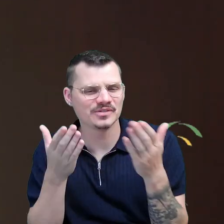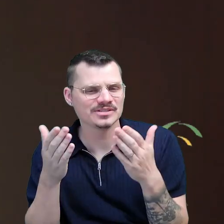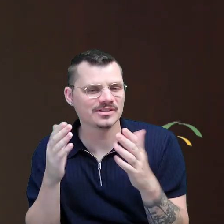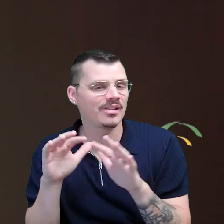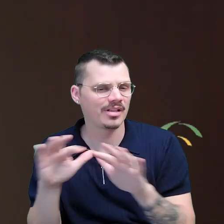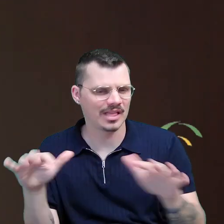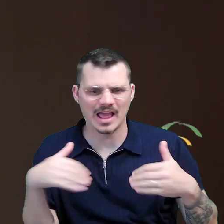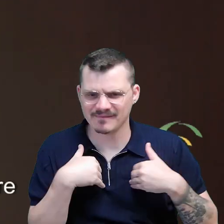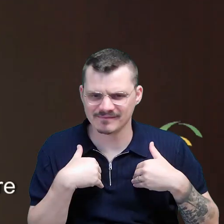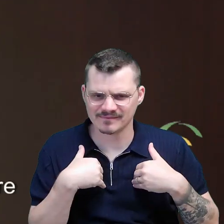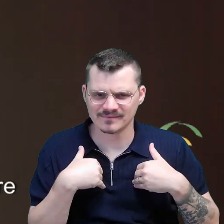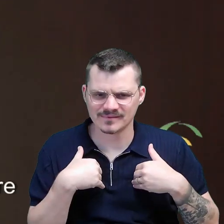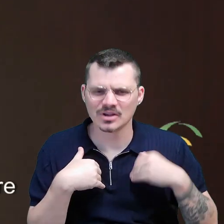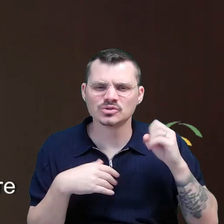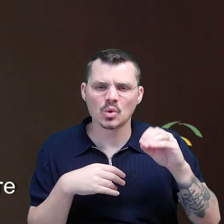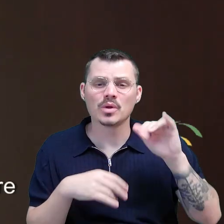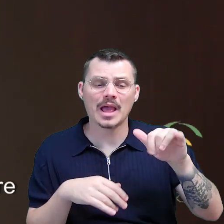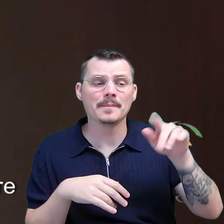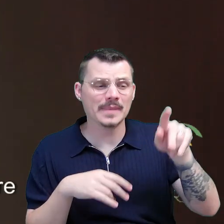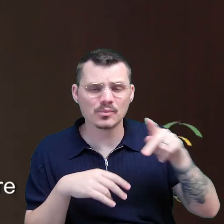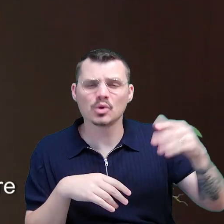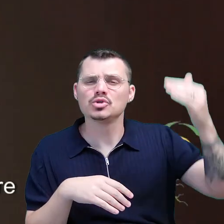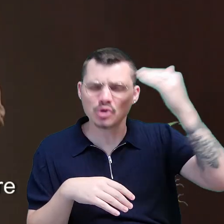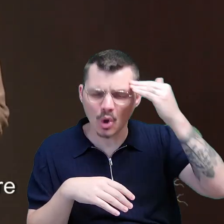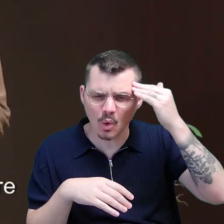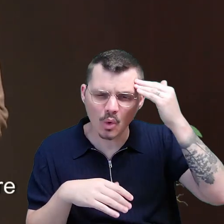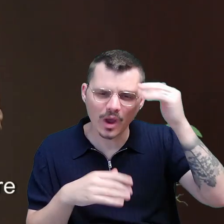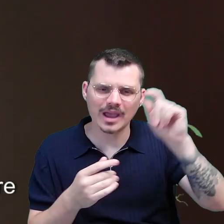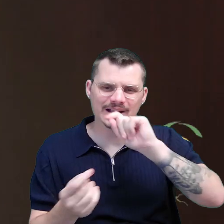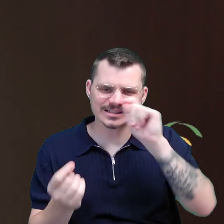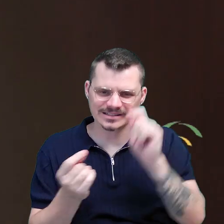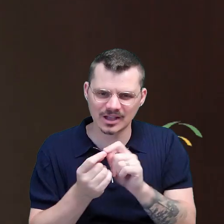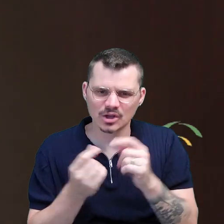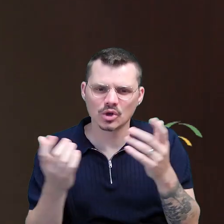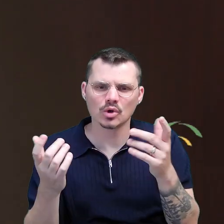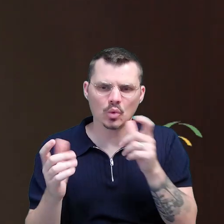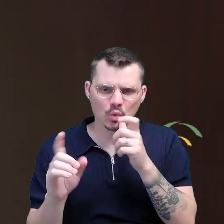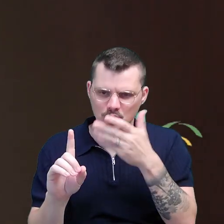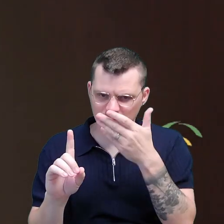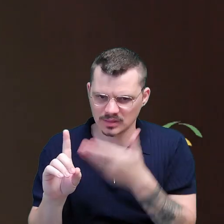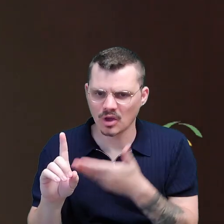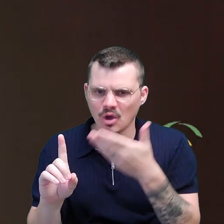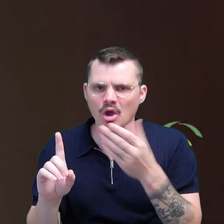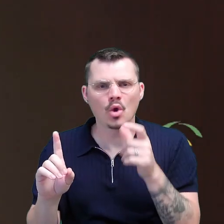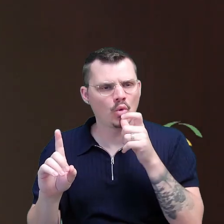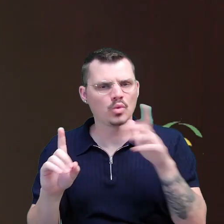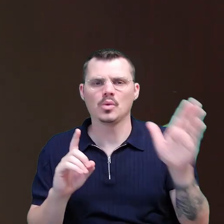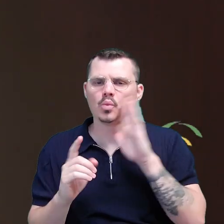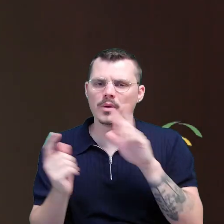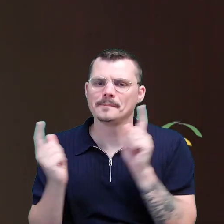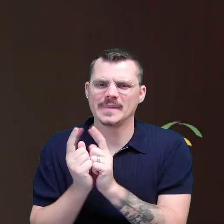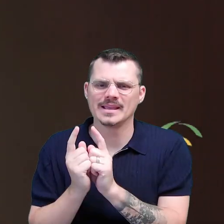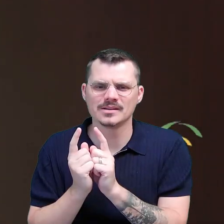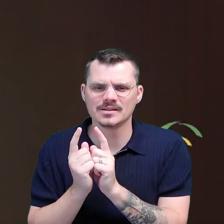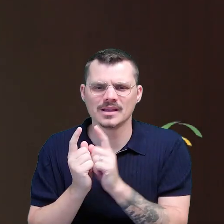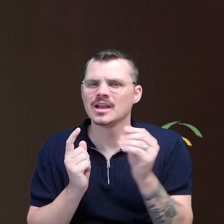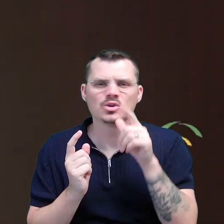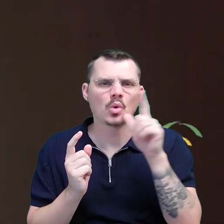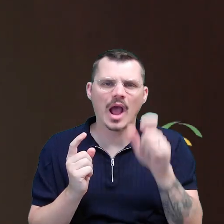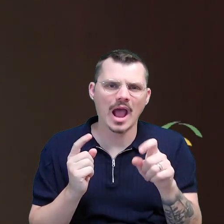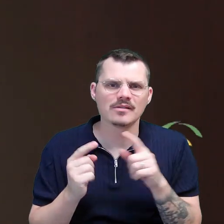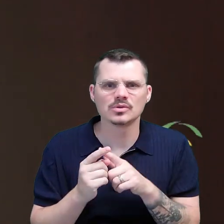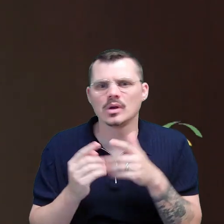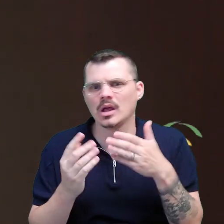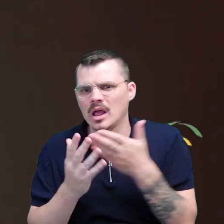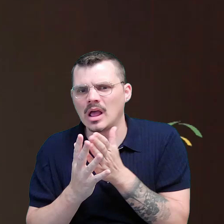on. So that people know exactly who they are and who they're going to meet and don't have to